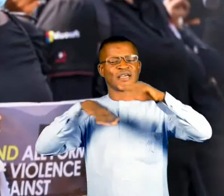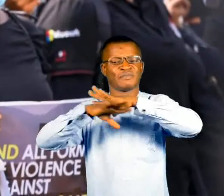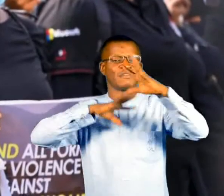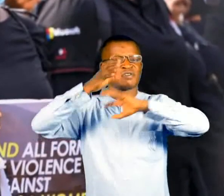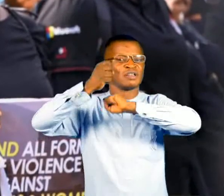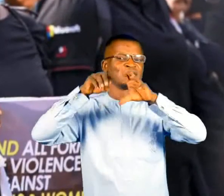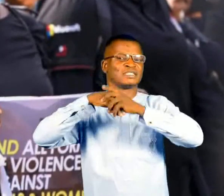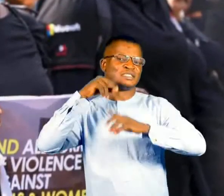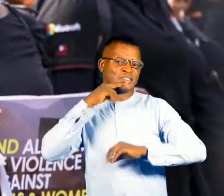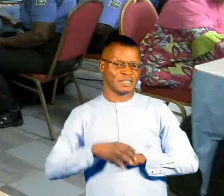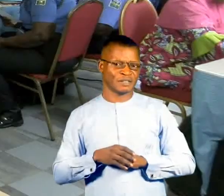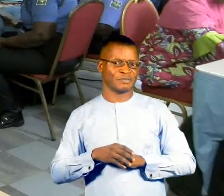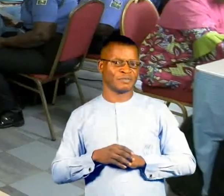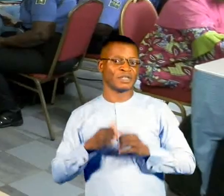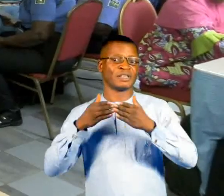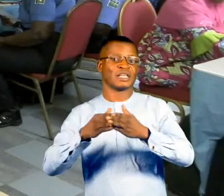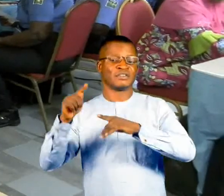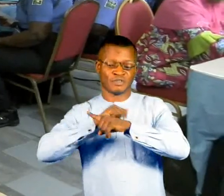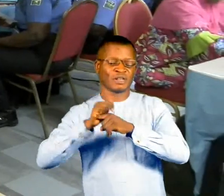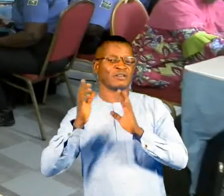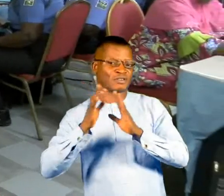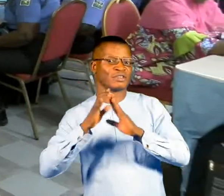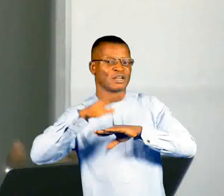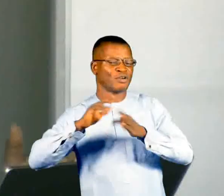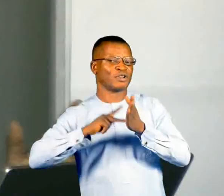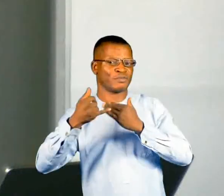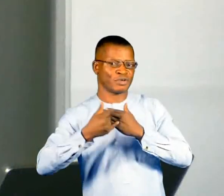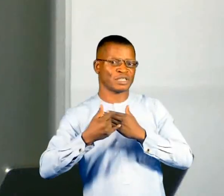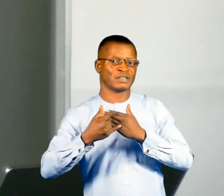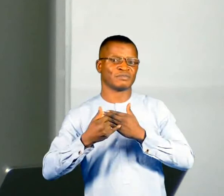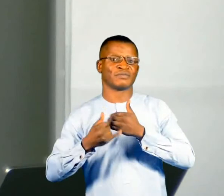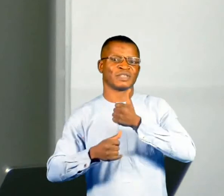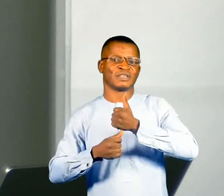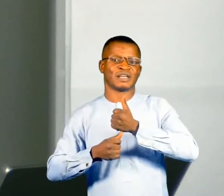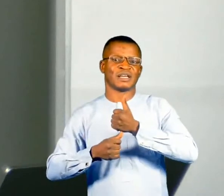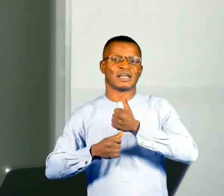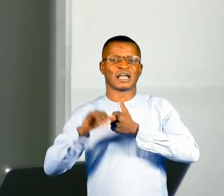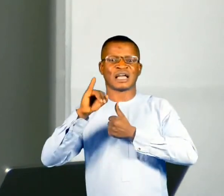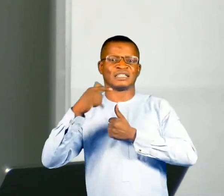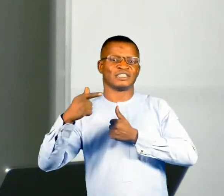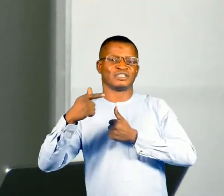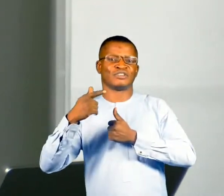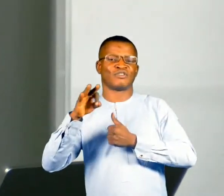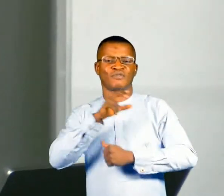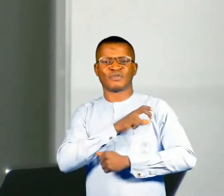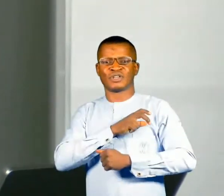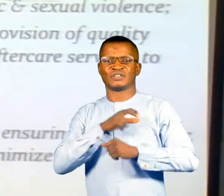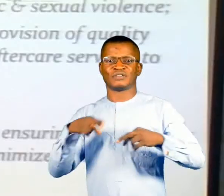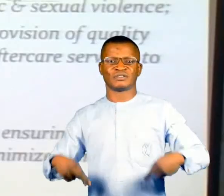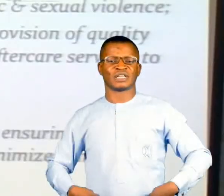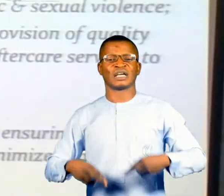gender-based violence in Nigeria. Lead training consultant on the project, Assistant Inspector General AIG Austin